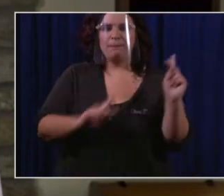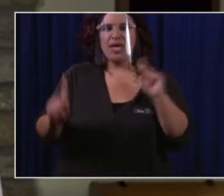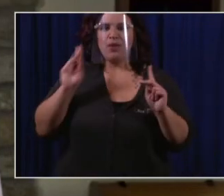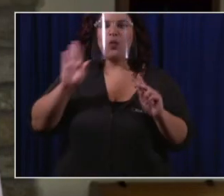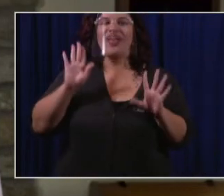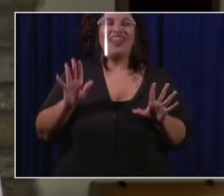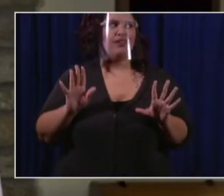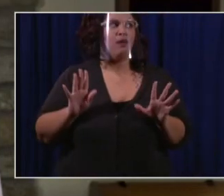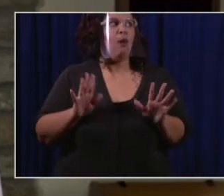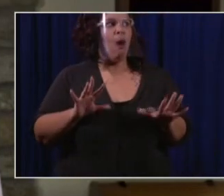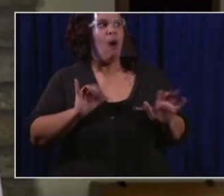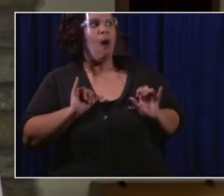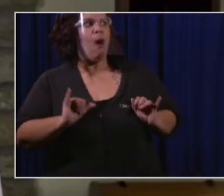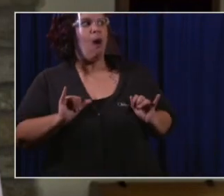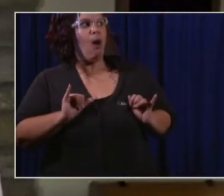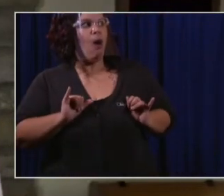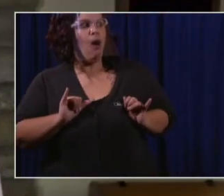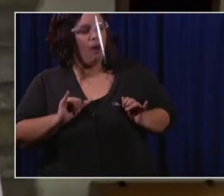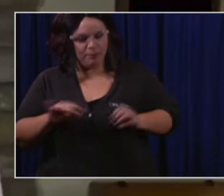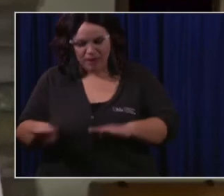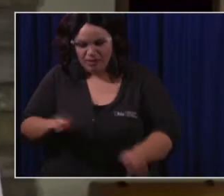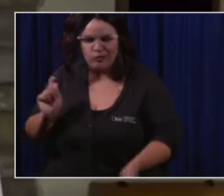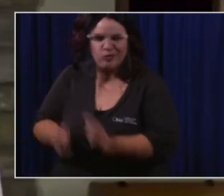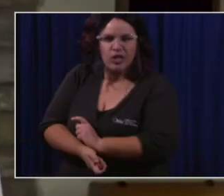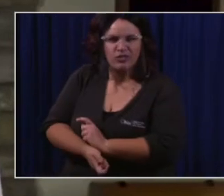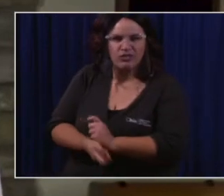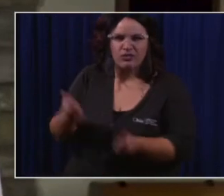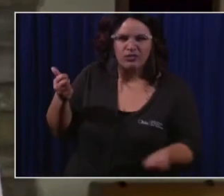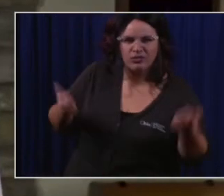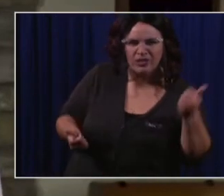game? Well,